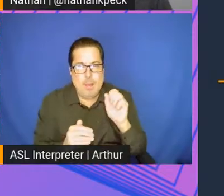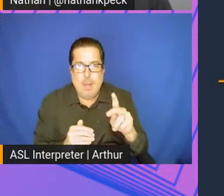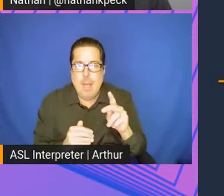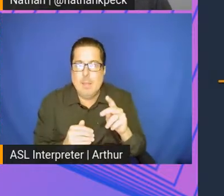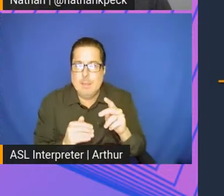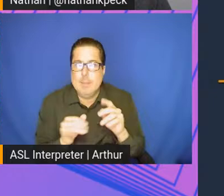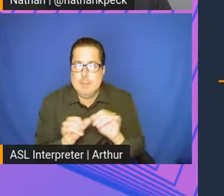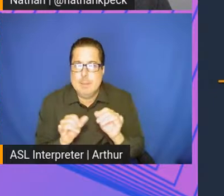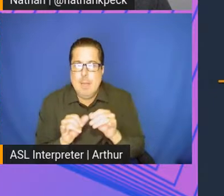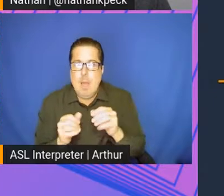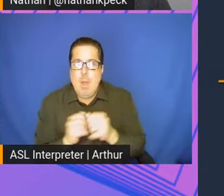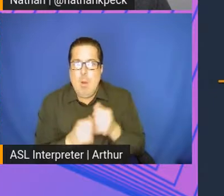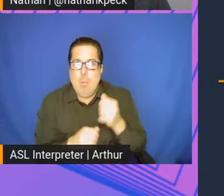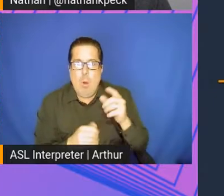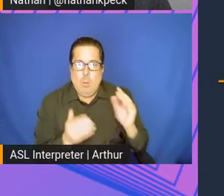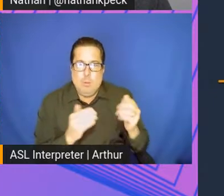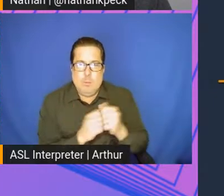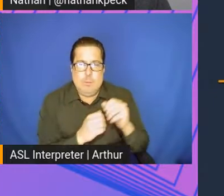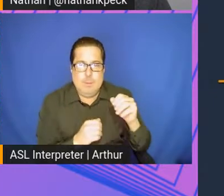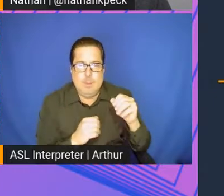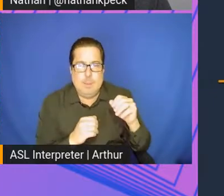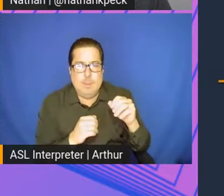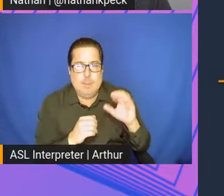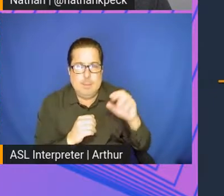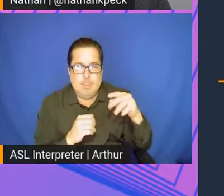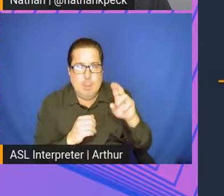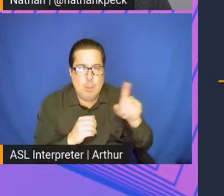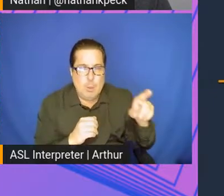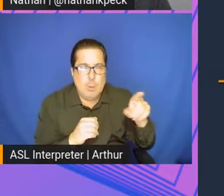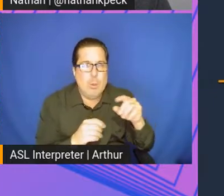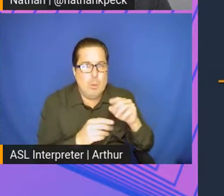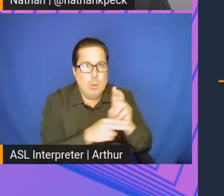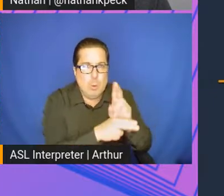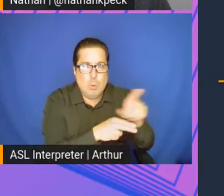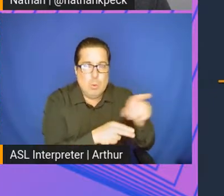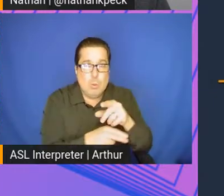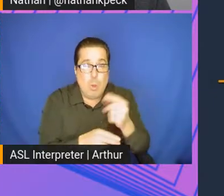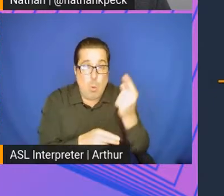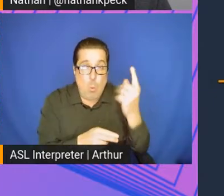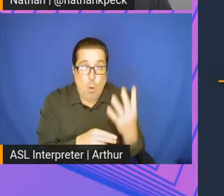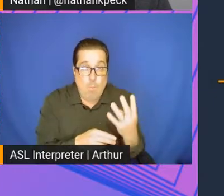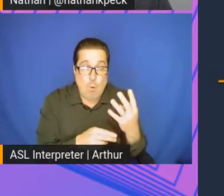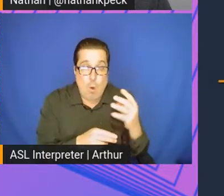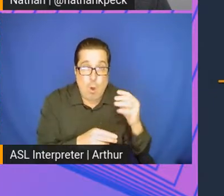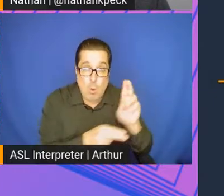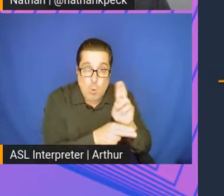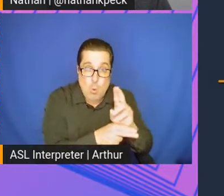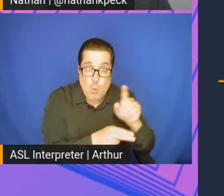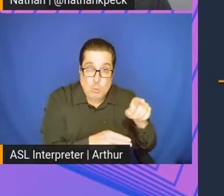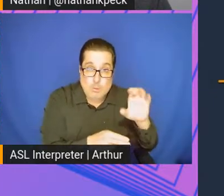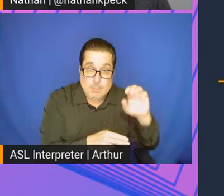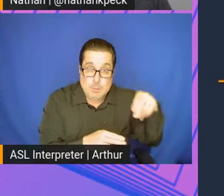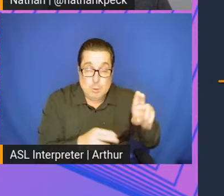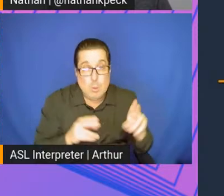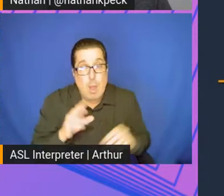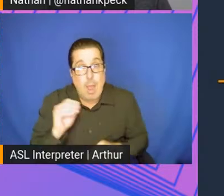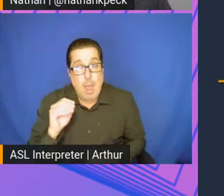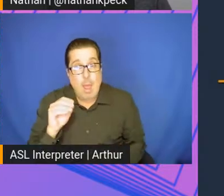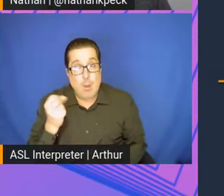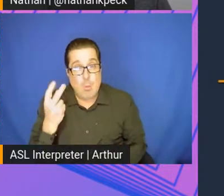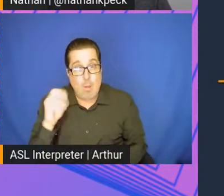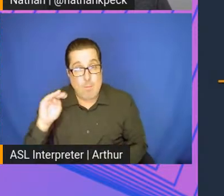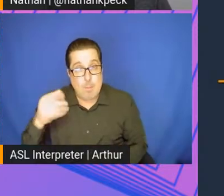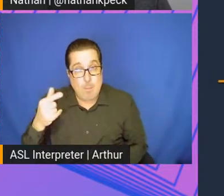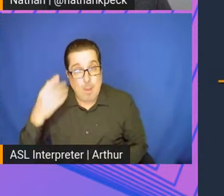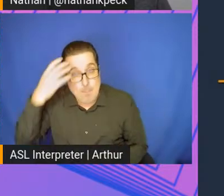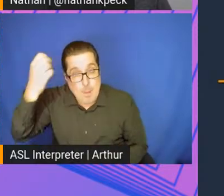there. You can go all the way down to a quarter of a CPU and 512 megabytes of memory. So if I do have a really low traffic application, doesn't